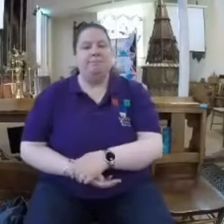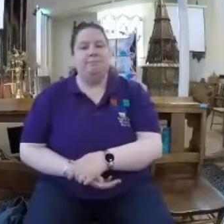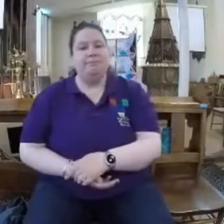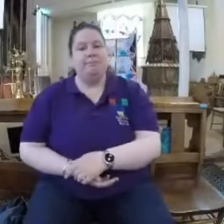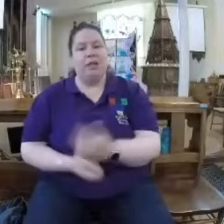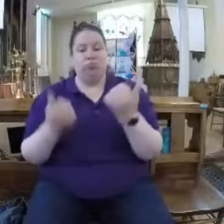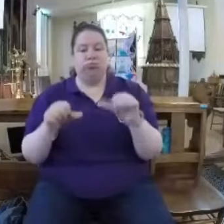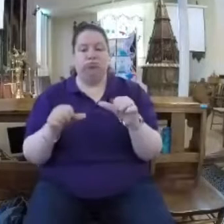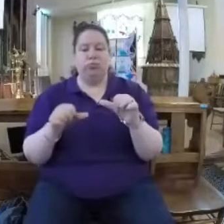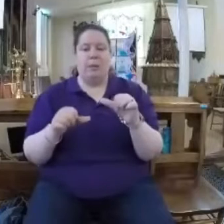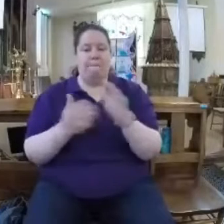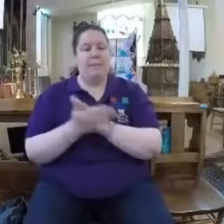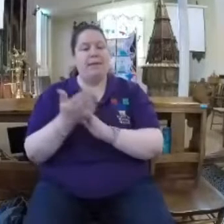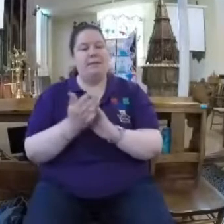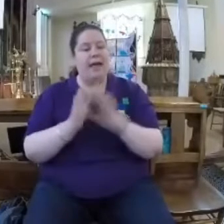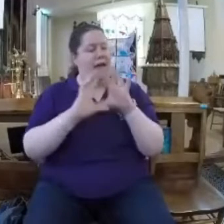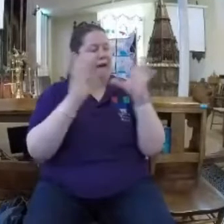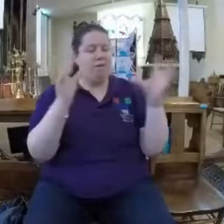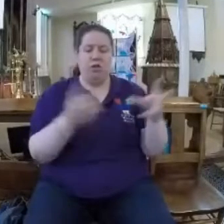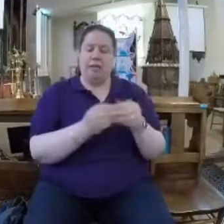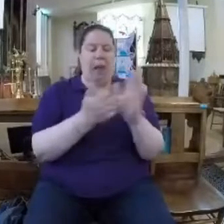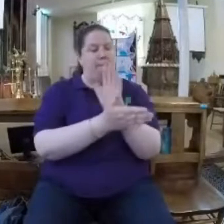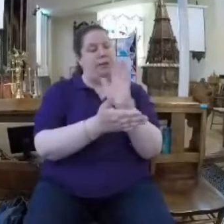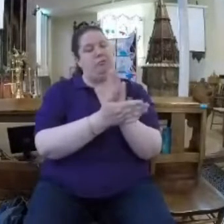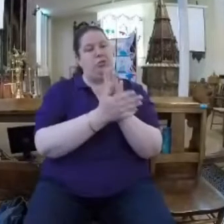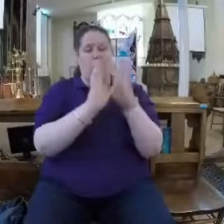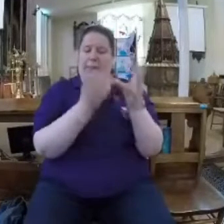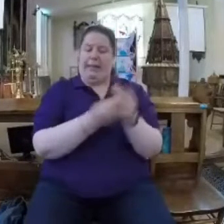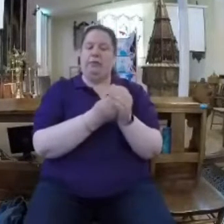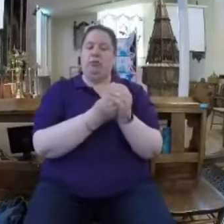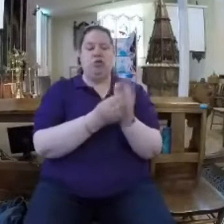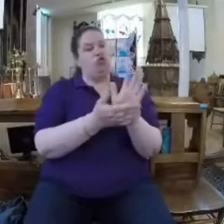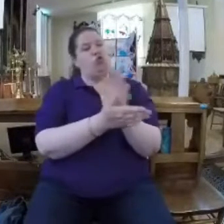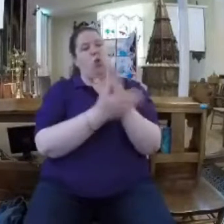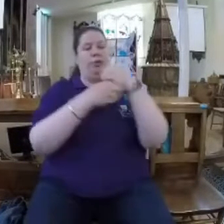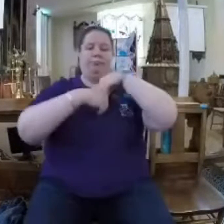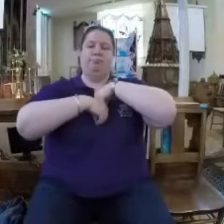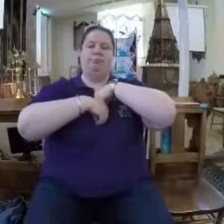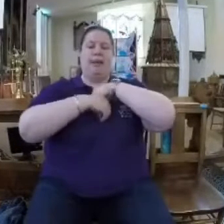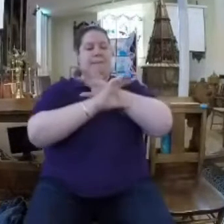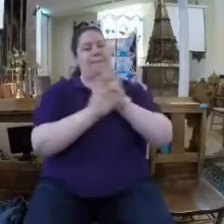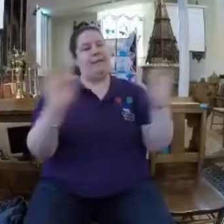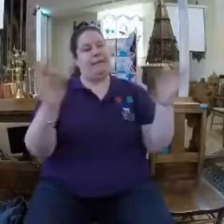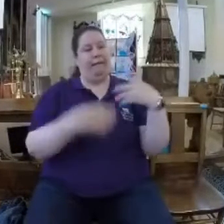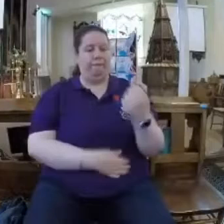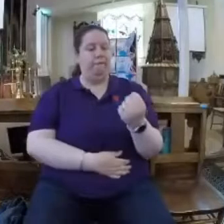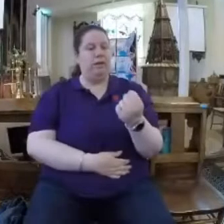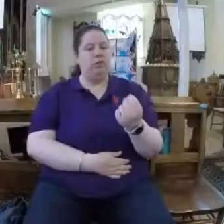Essentially, he says everything in his life has come to completion. He's full of joy and he's full of peace.